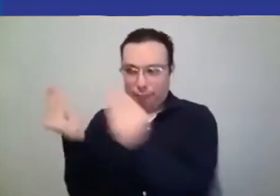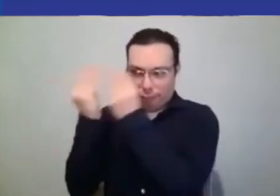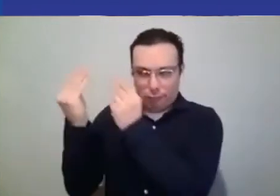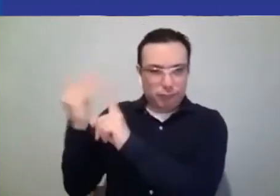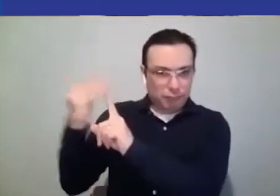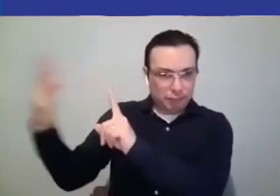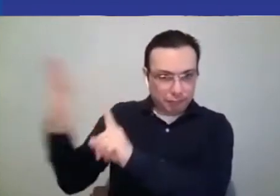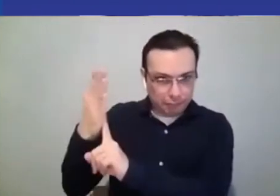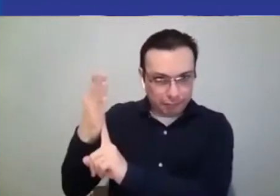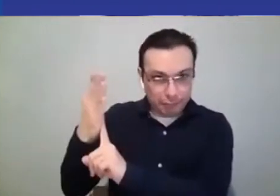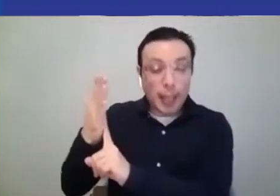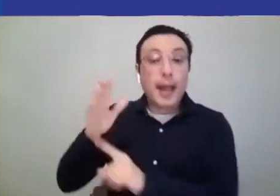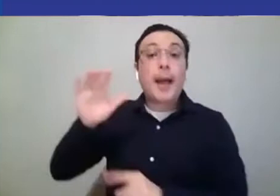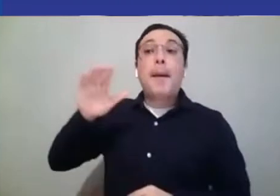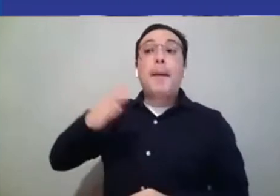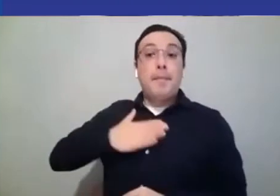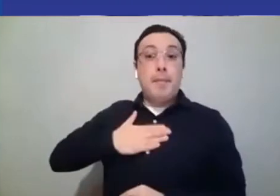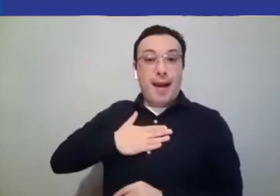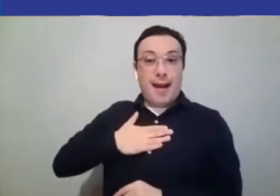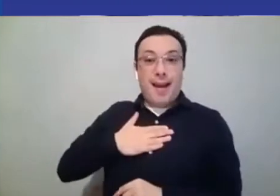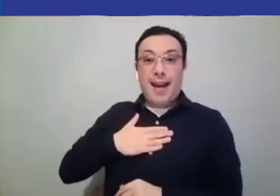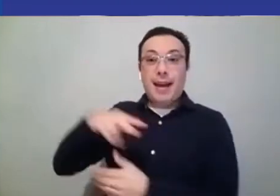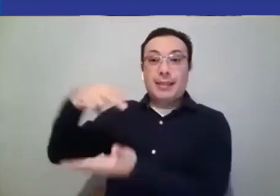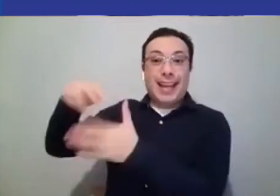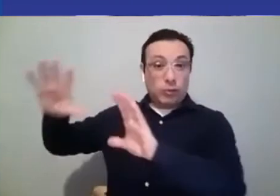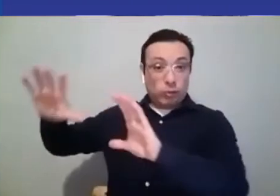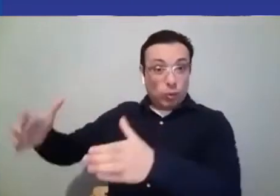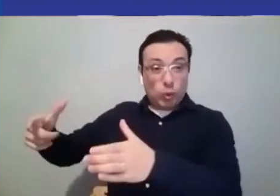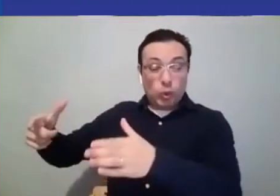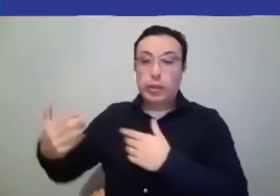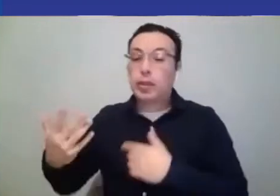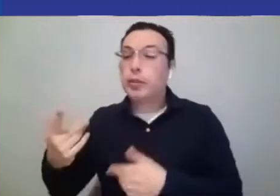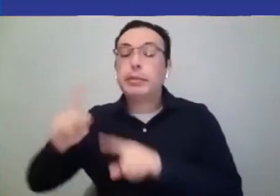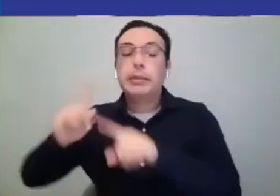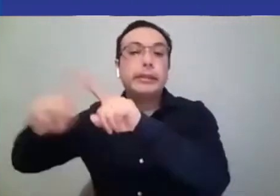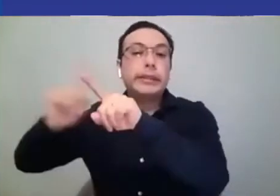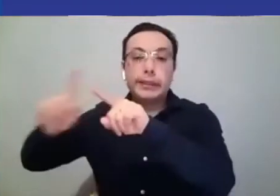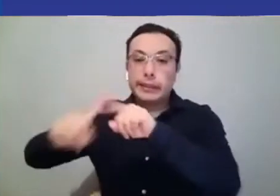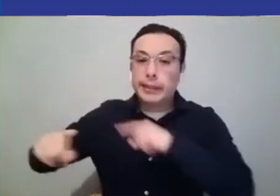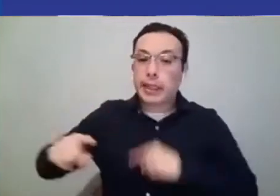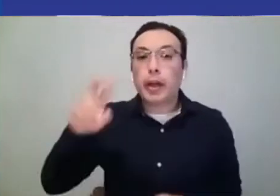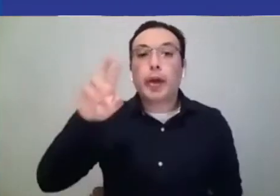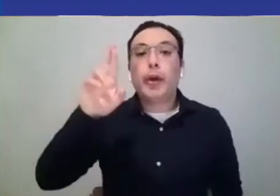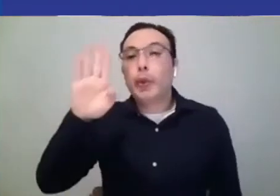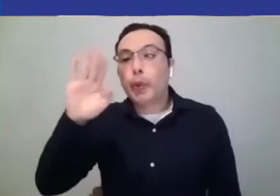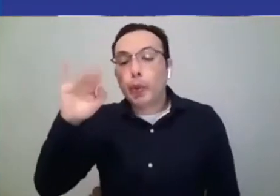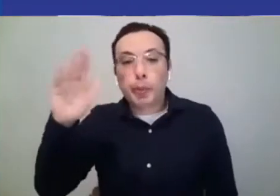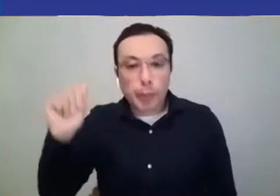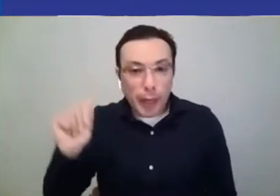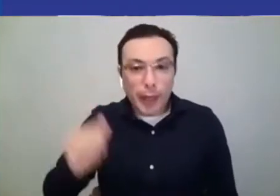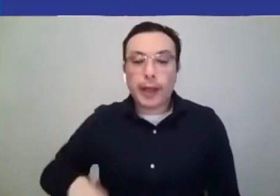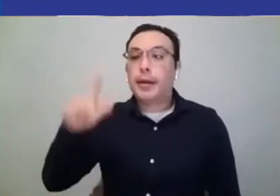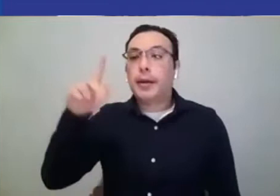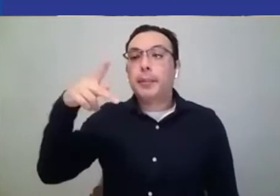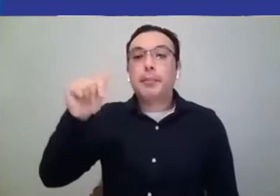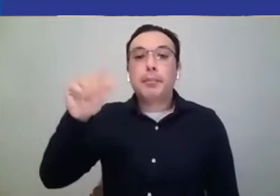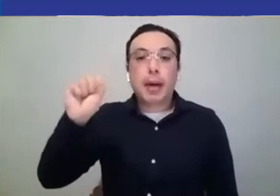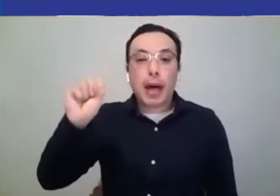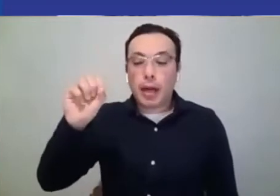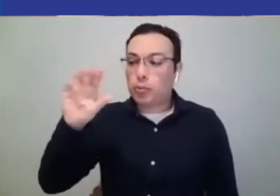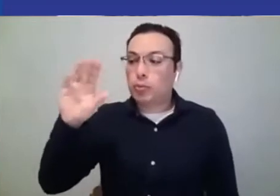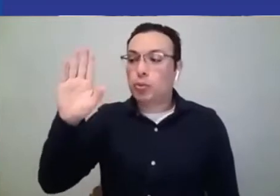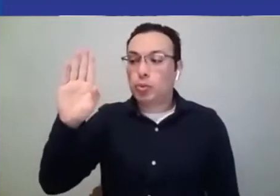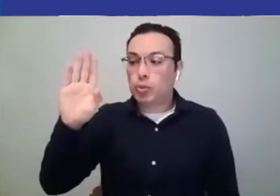belonged to also did tango and samba, ballroom samba, paso doble, cha-cha,